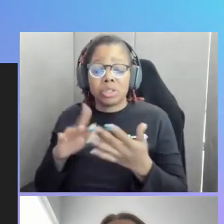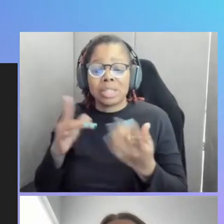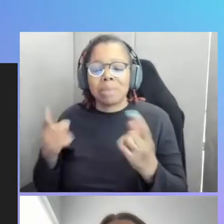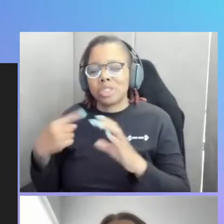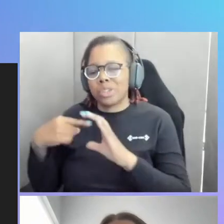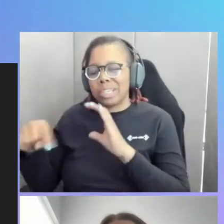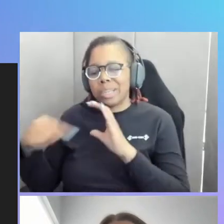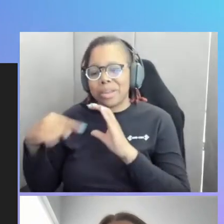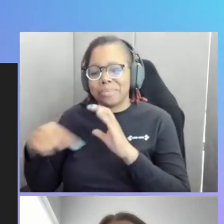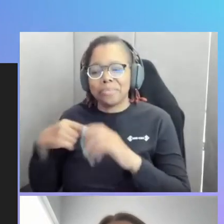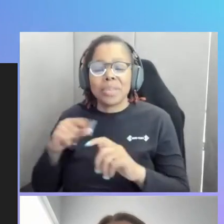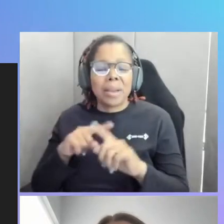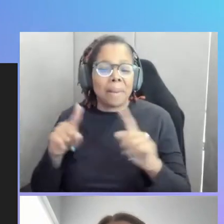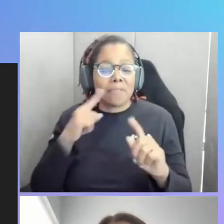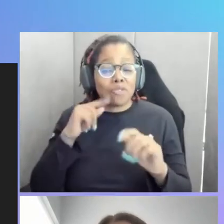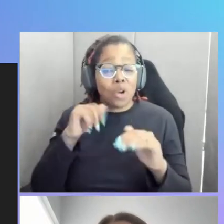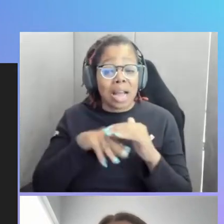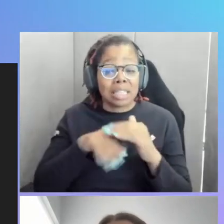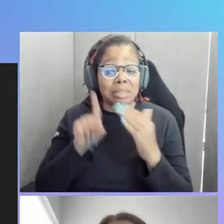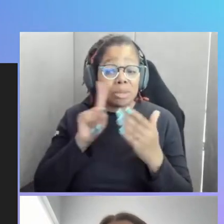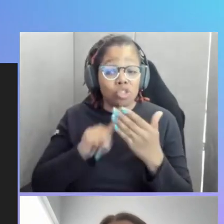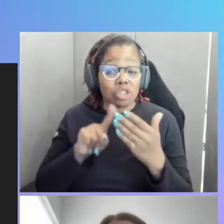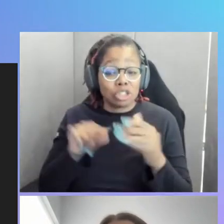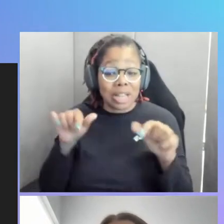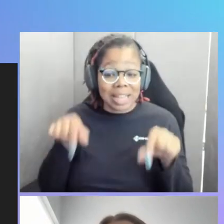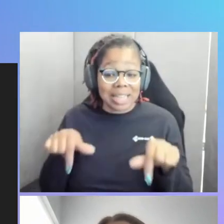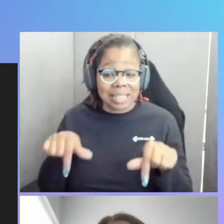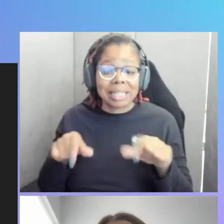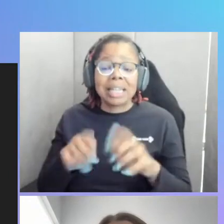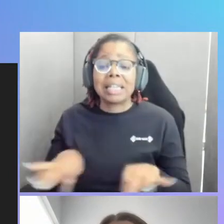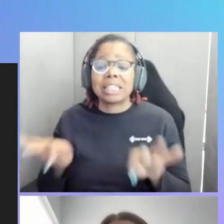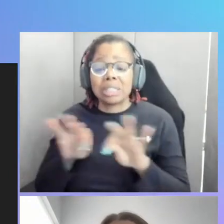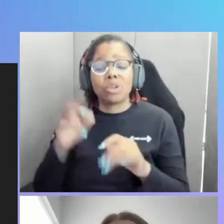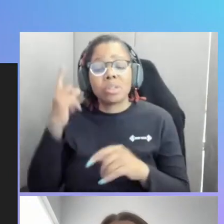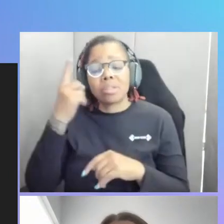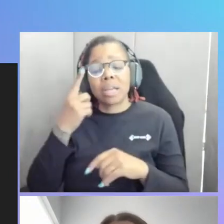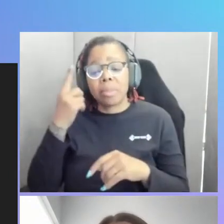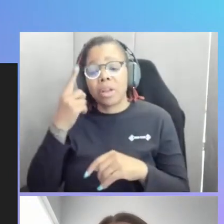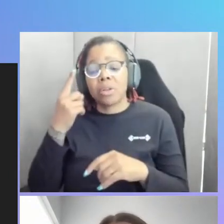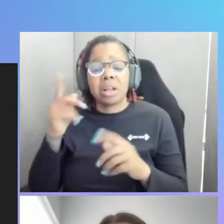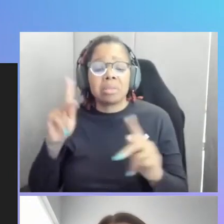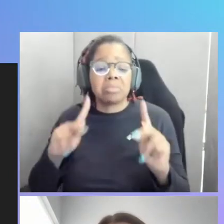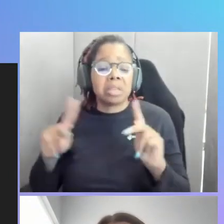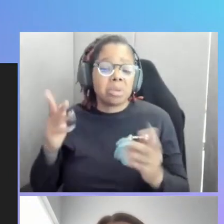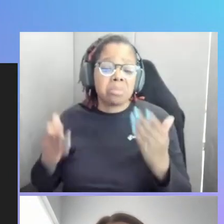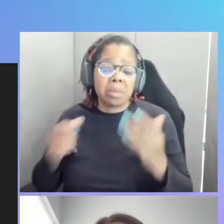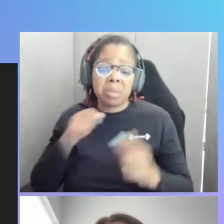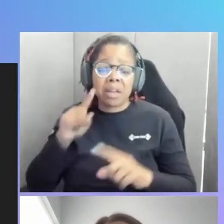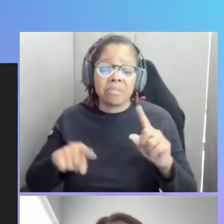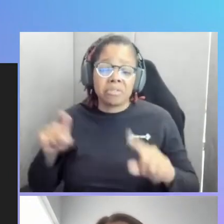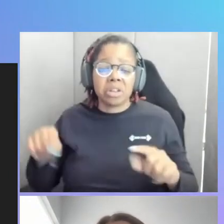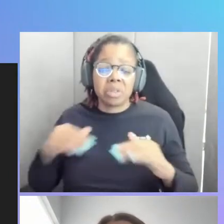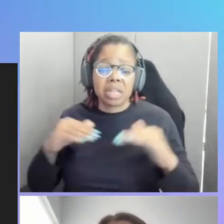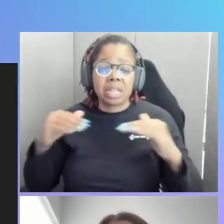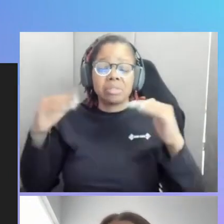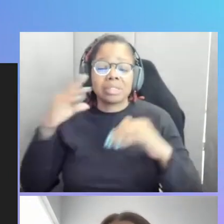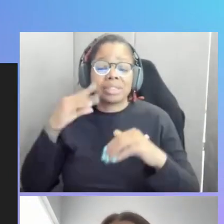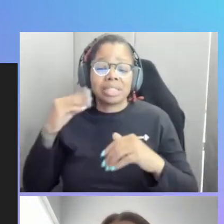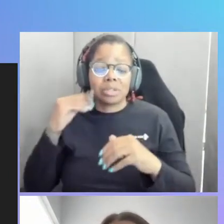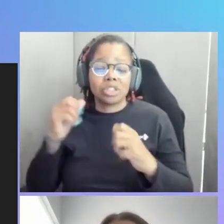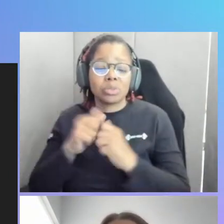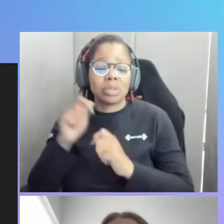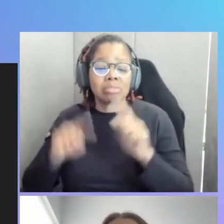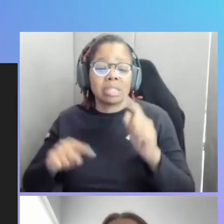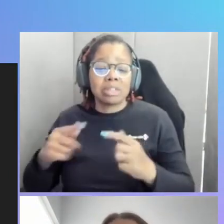email. But for accessibility research like this, it's important to take into consideration that people might have varying degrees of experience level with different